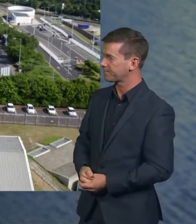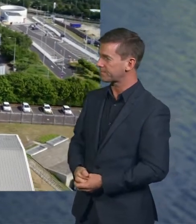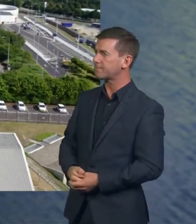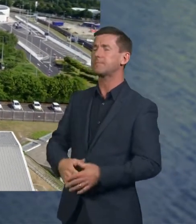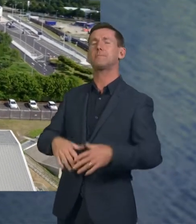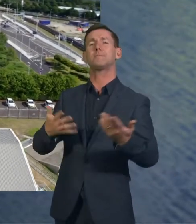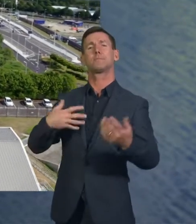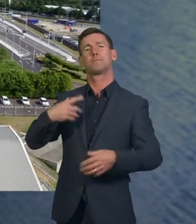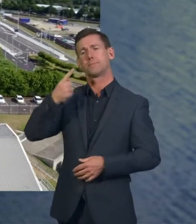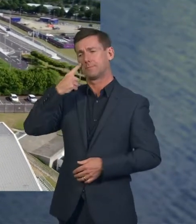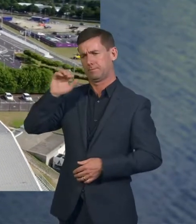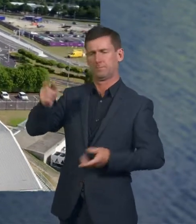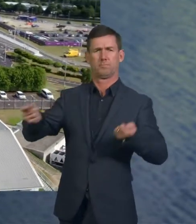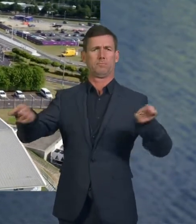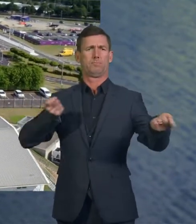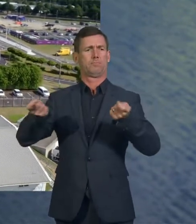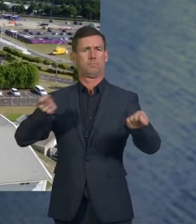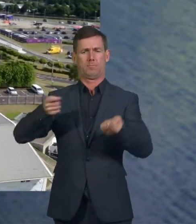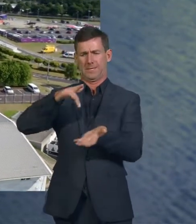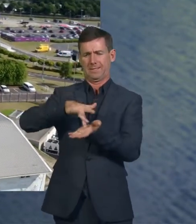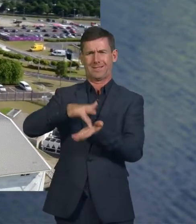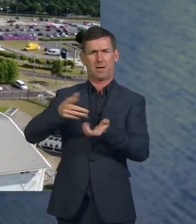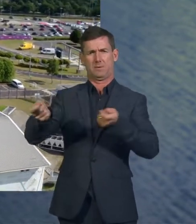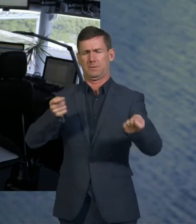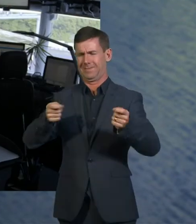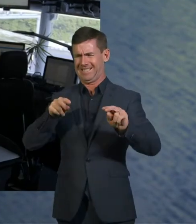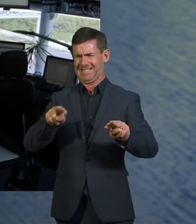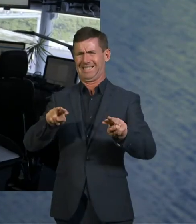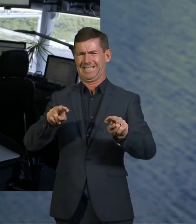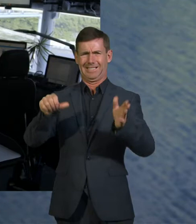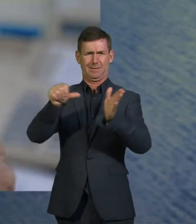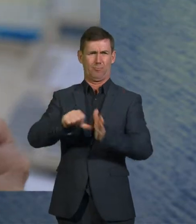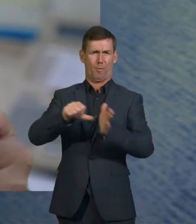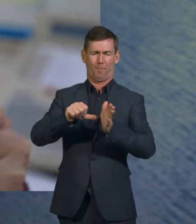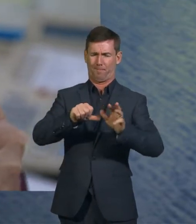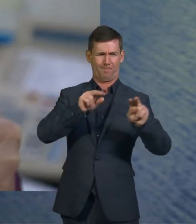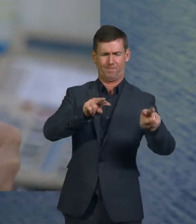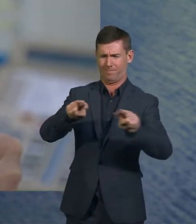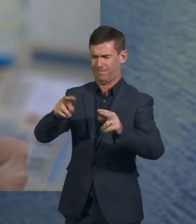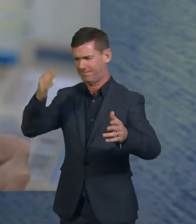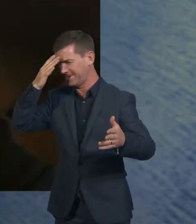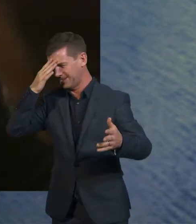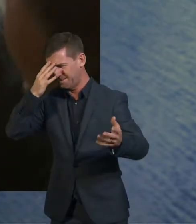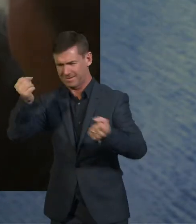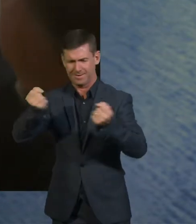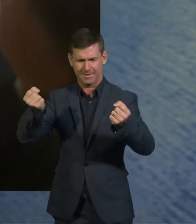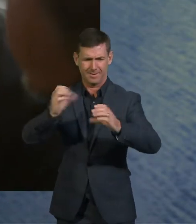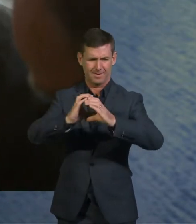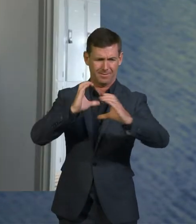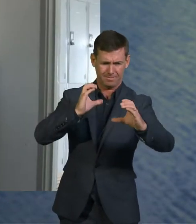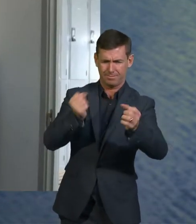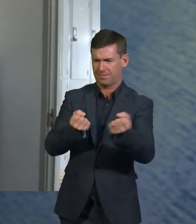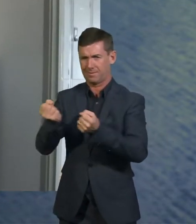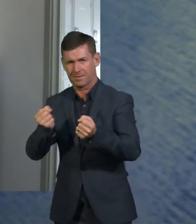Meanwhile, up in the terminal control centre, the traffic allocation team is having its weight-watching willpower severely tested by